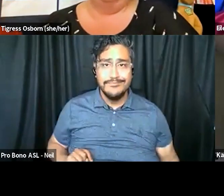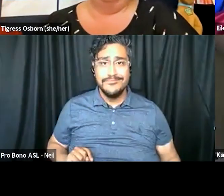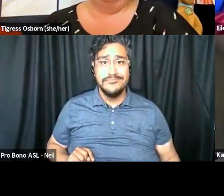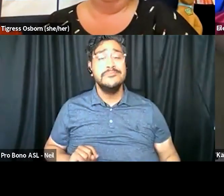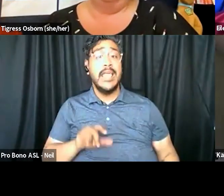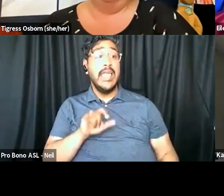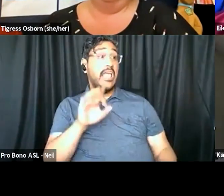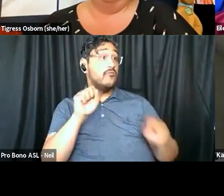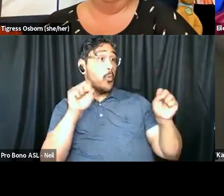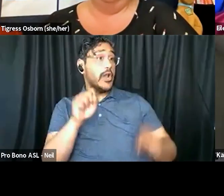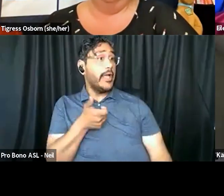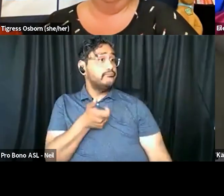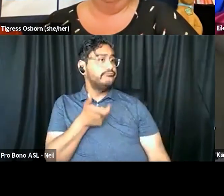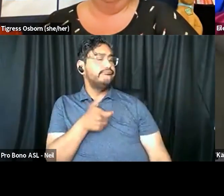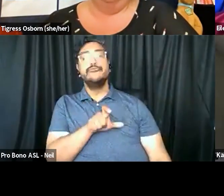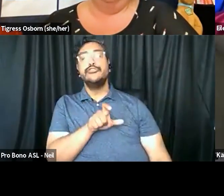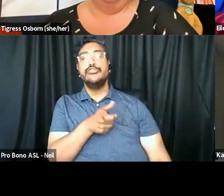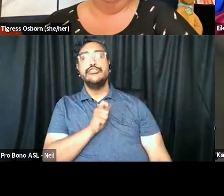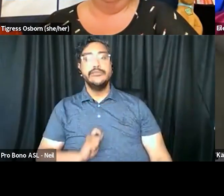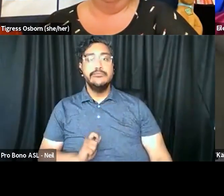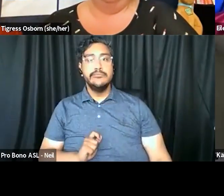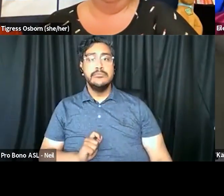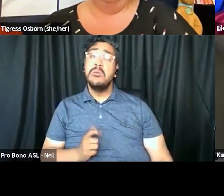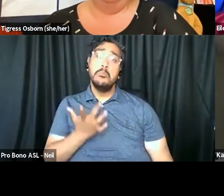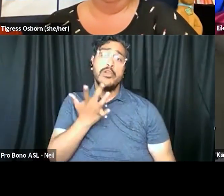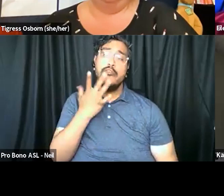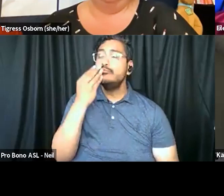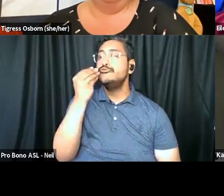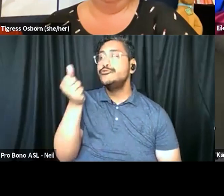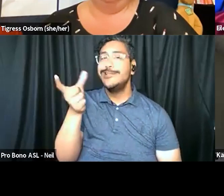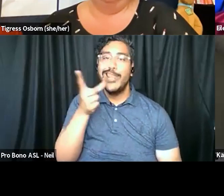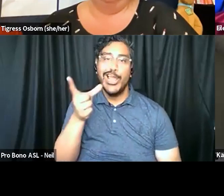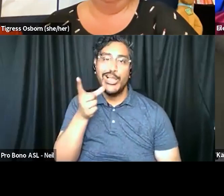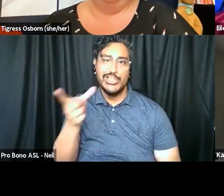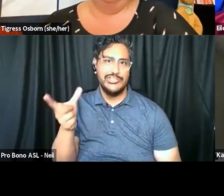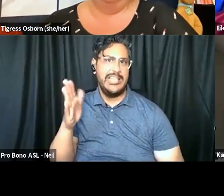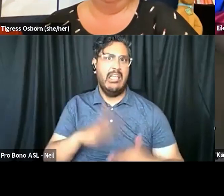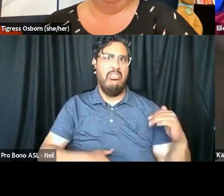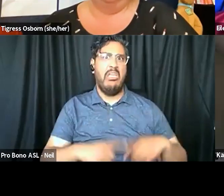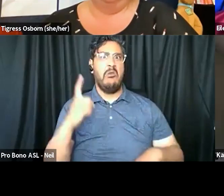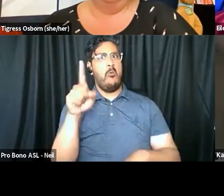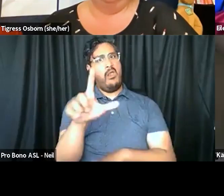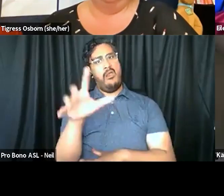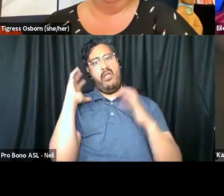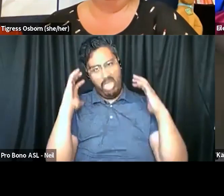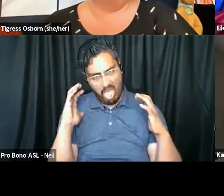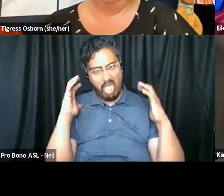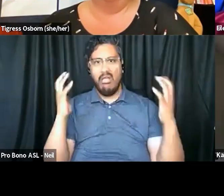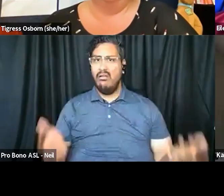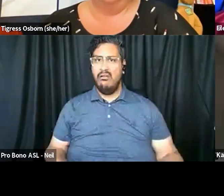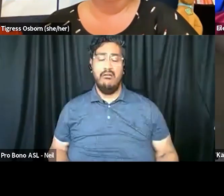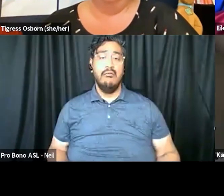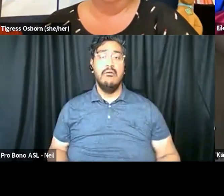on workout ads. I'd rather have delicious lunches than execute 100 crunches. Country walks and chats